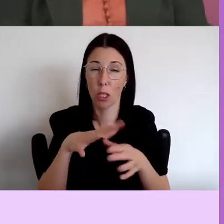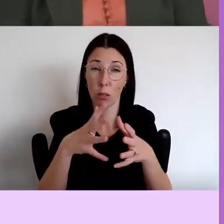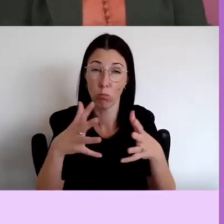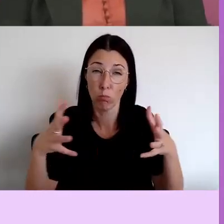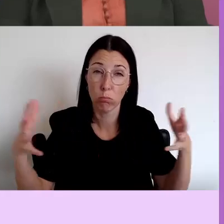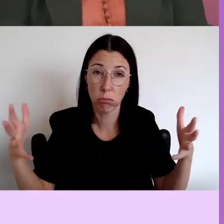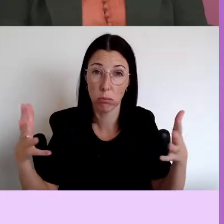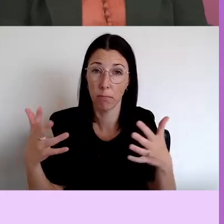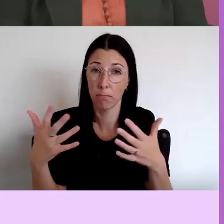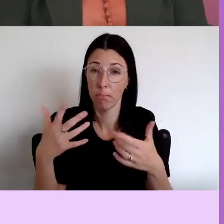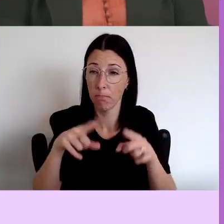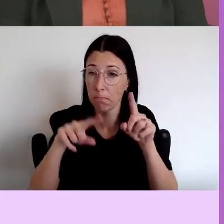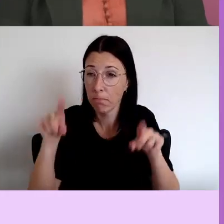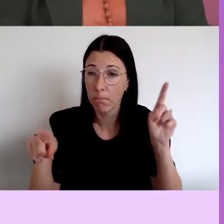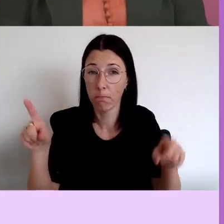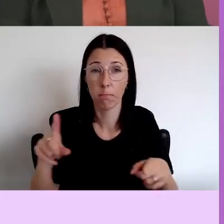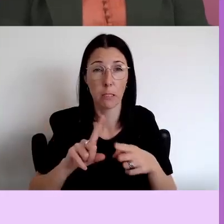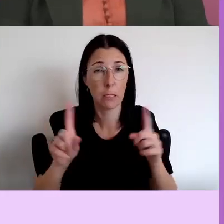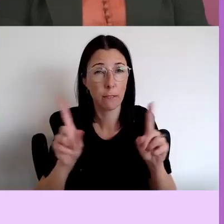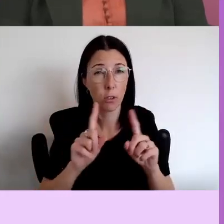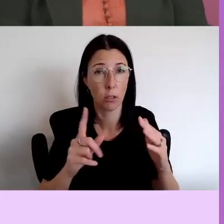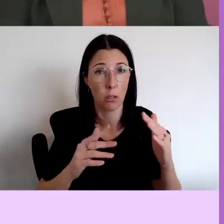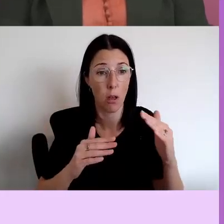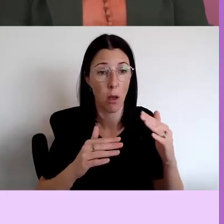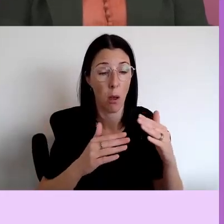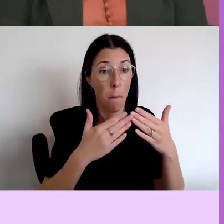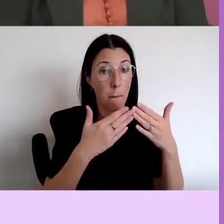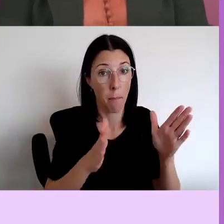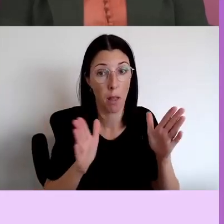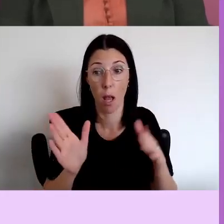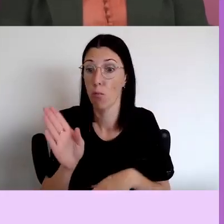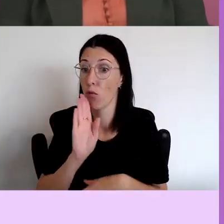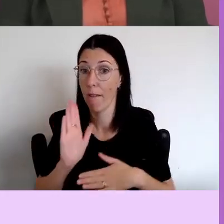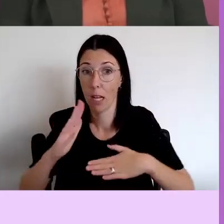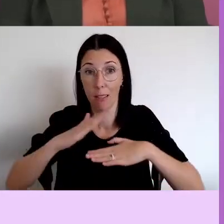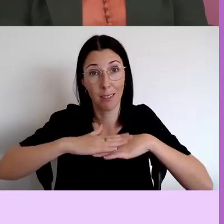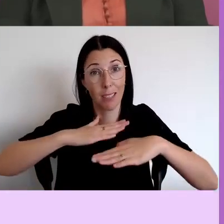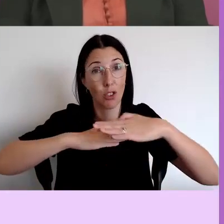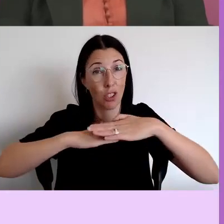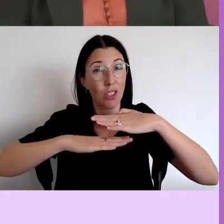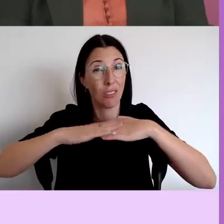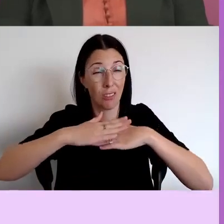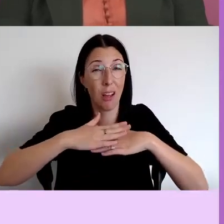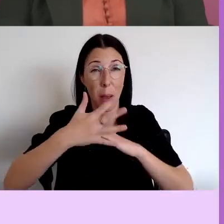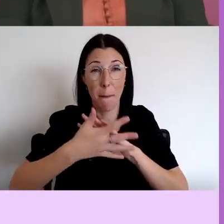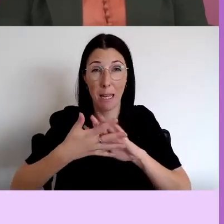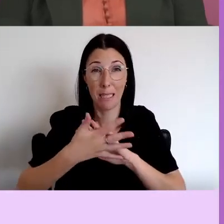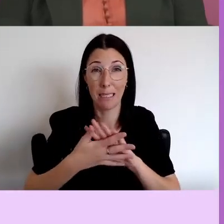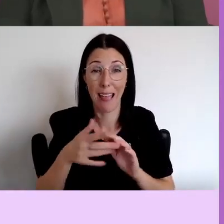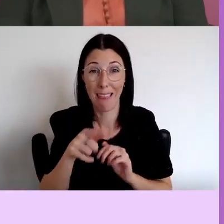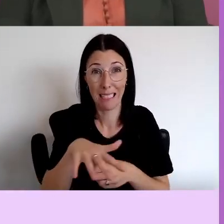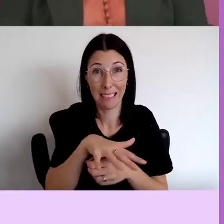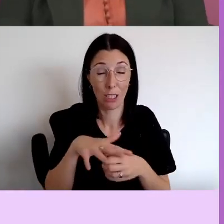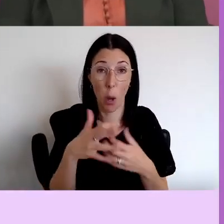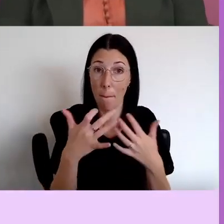entities, and the intersection between the public and private sectors means that many people may not even be aware in that sector of the